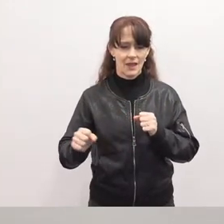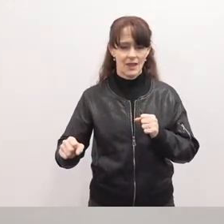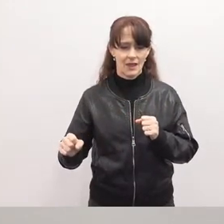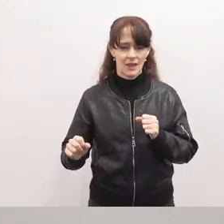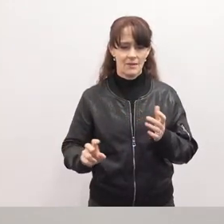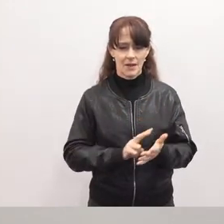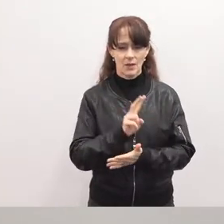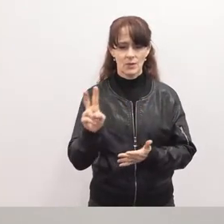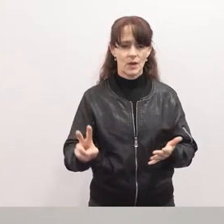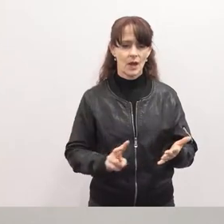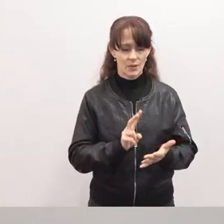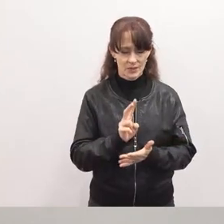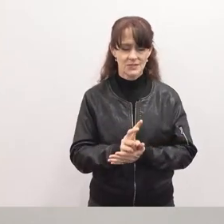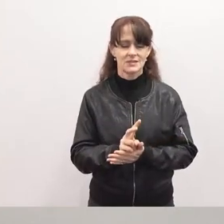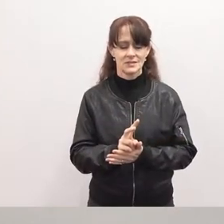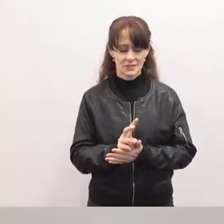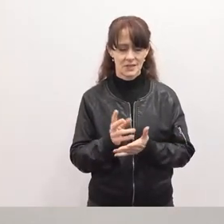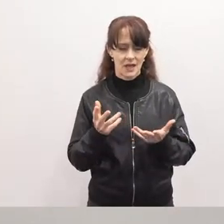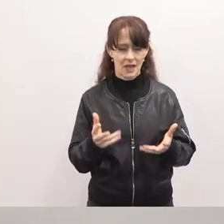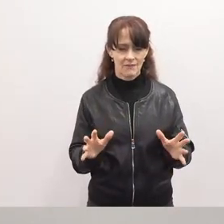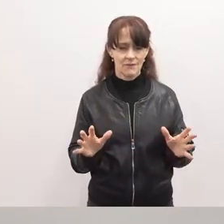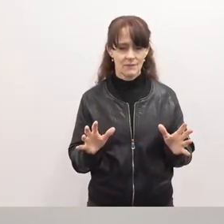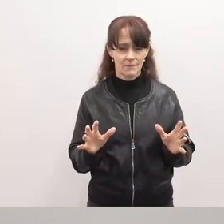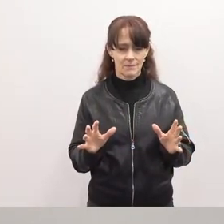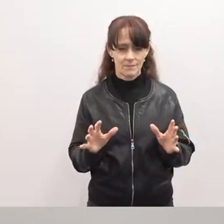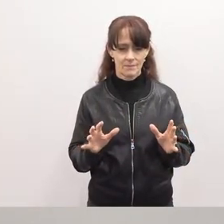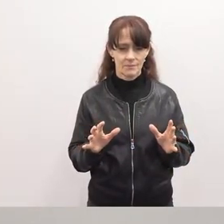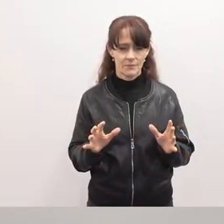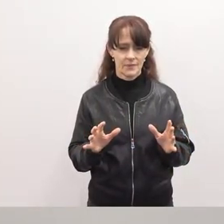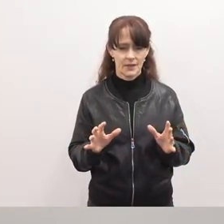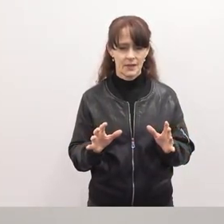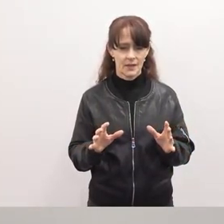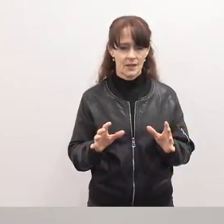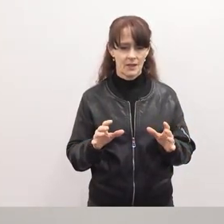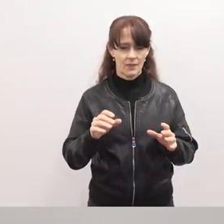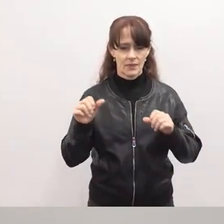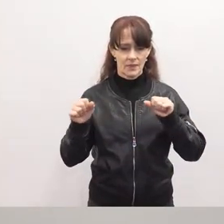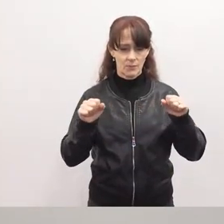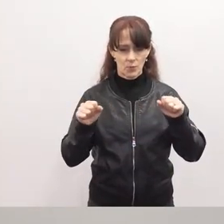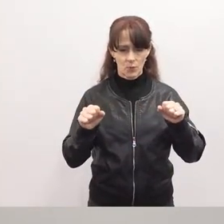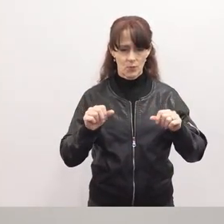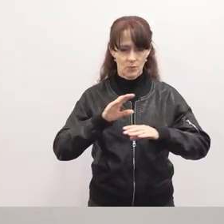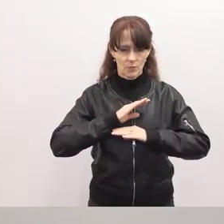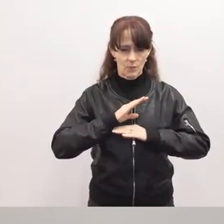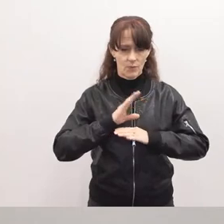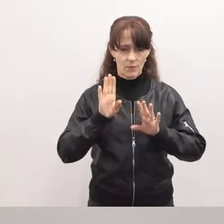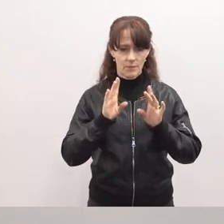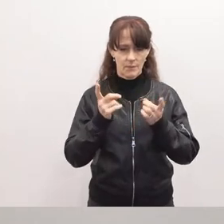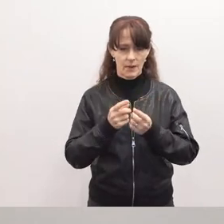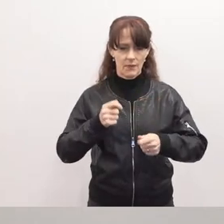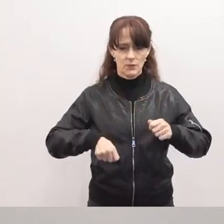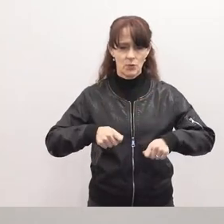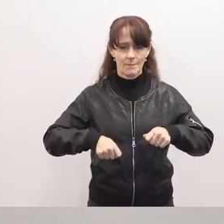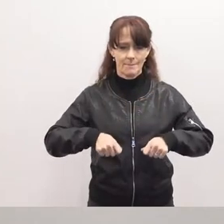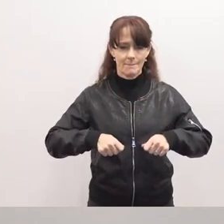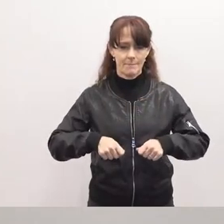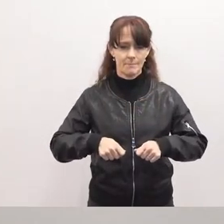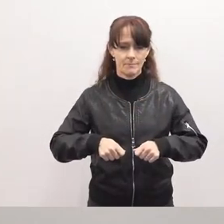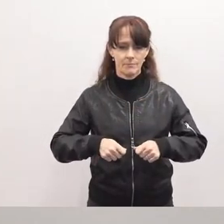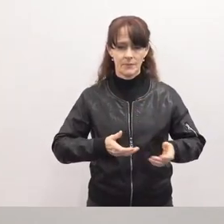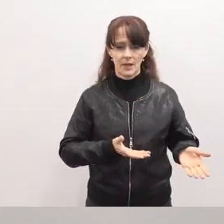about 2 hours. And afterwards, the Bruinettes and the band, the drum corps, took